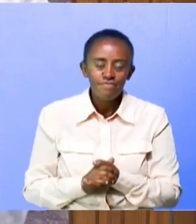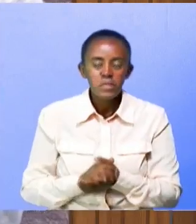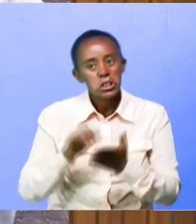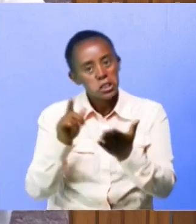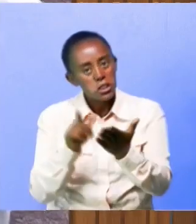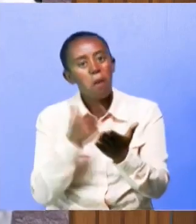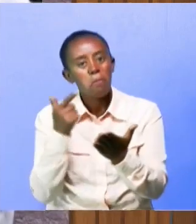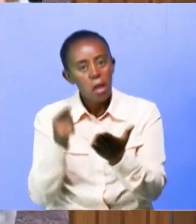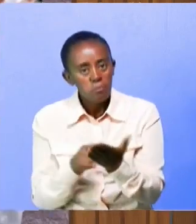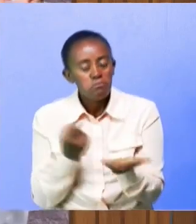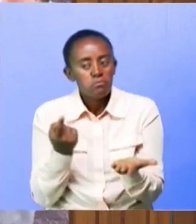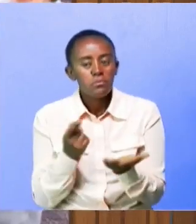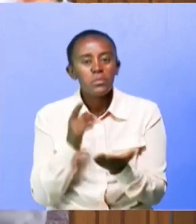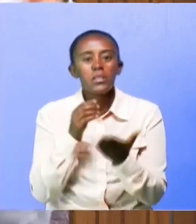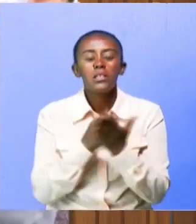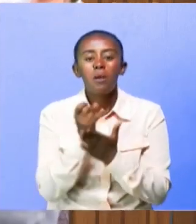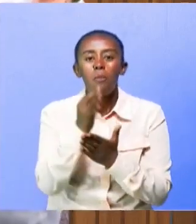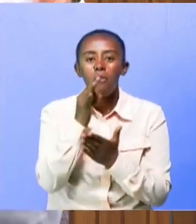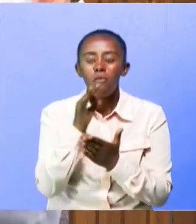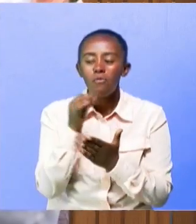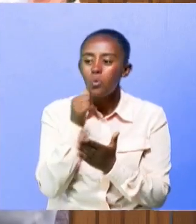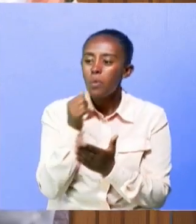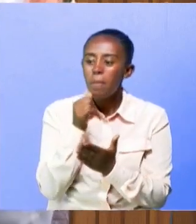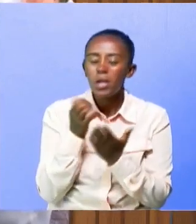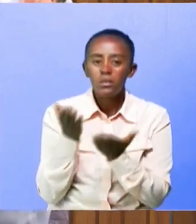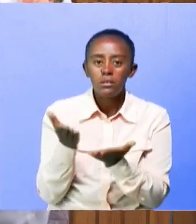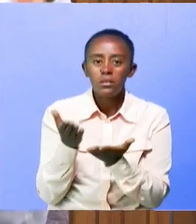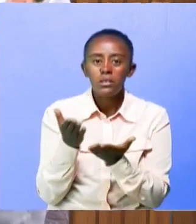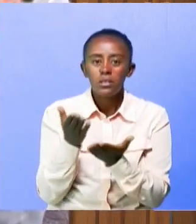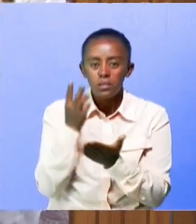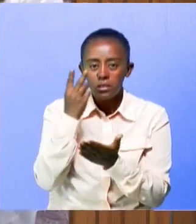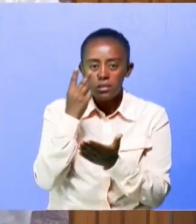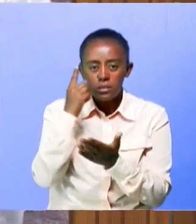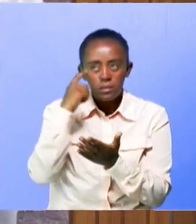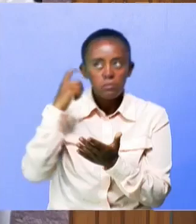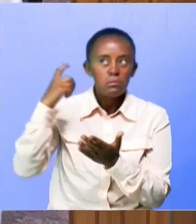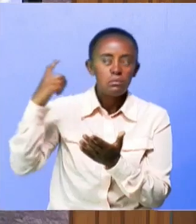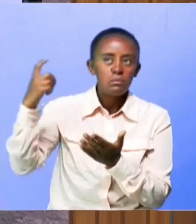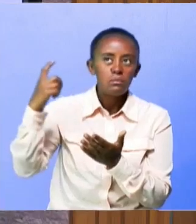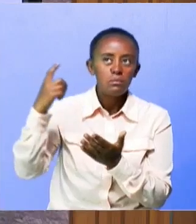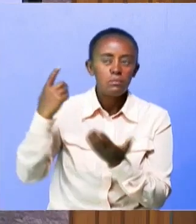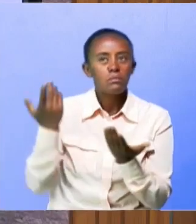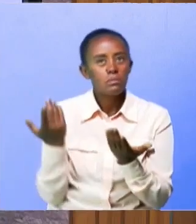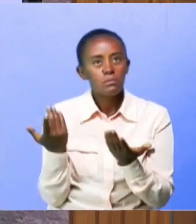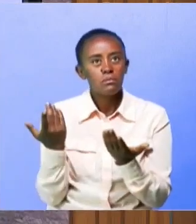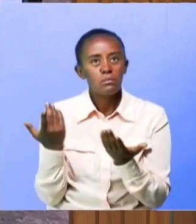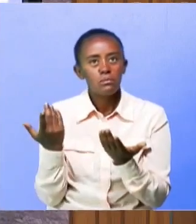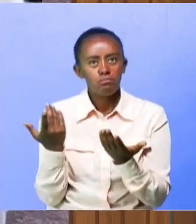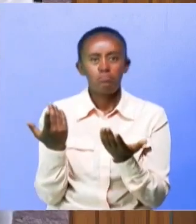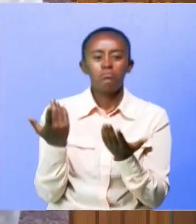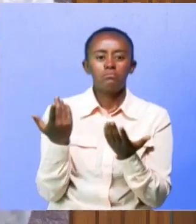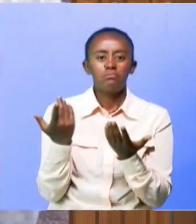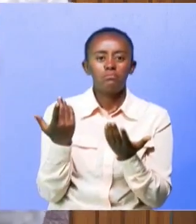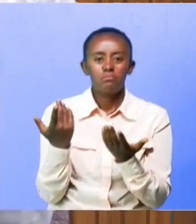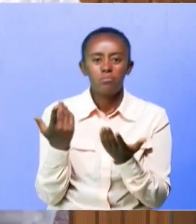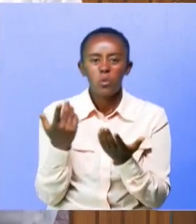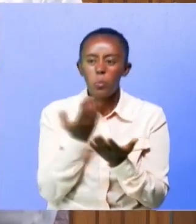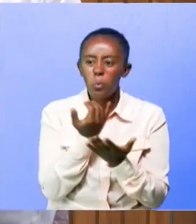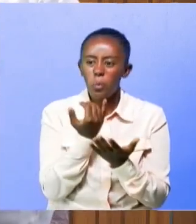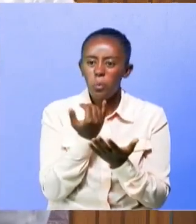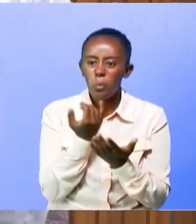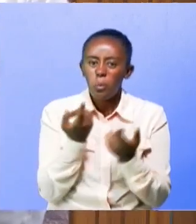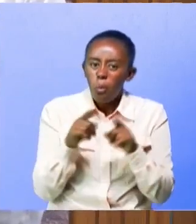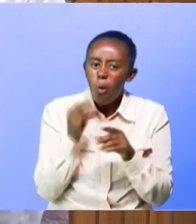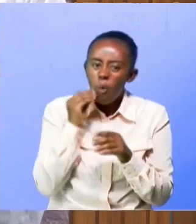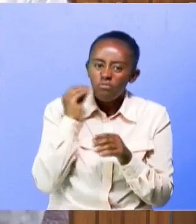sometimes some of the women dream, might be collapsed when they were